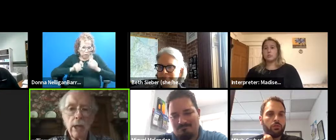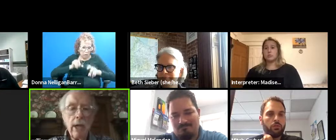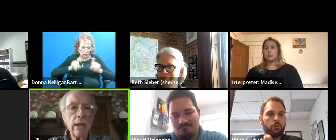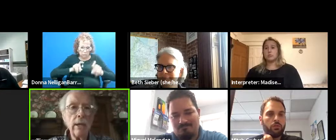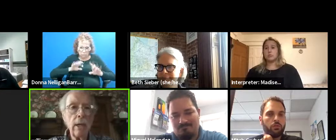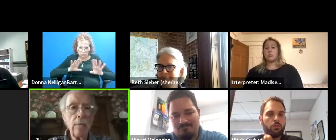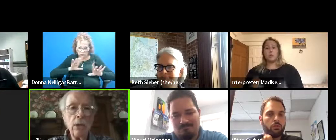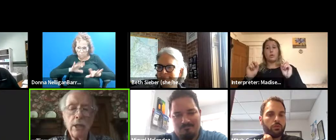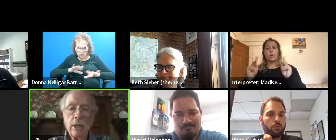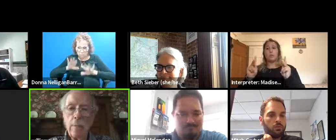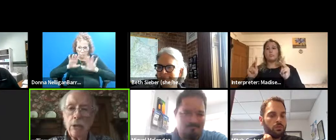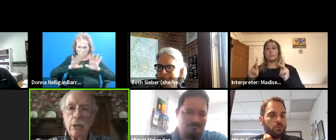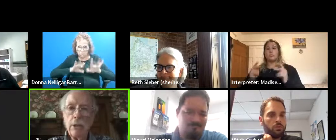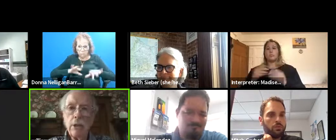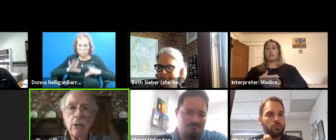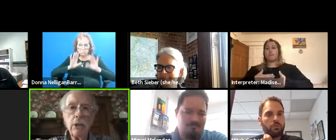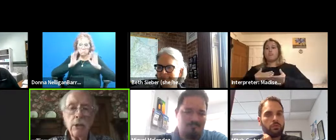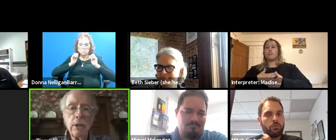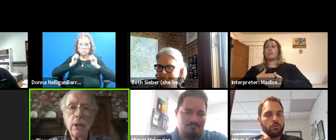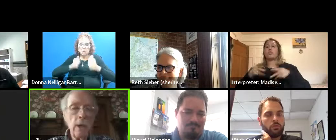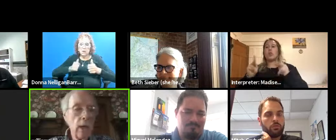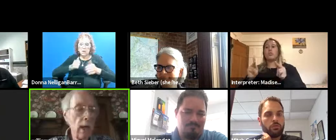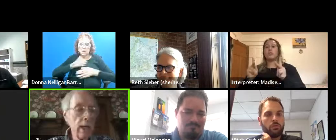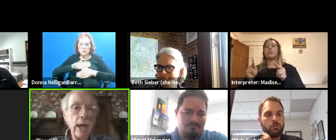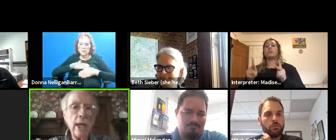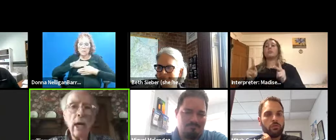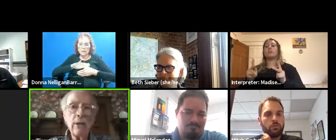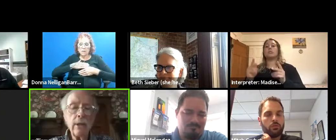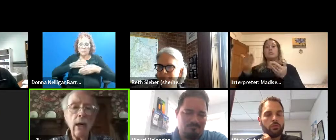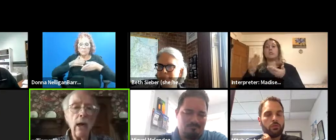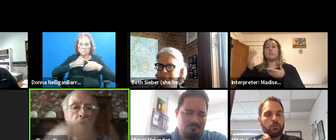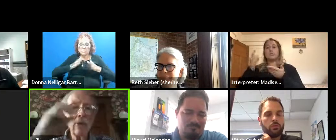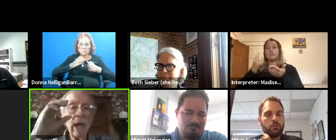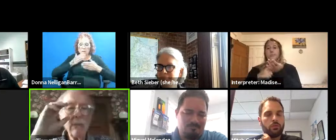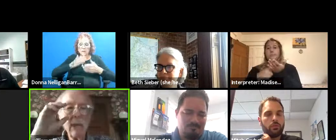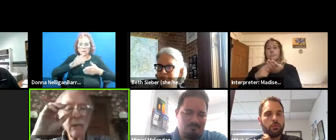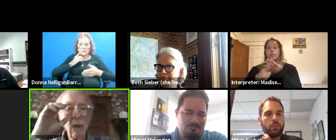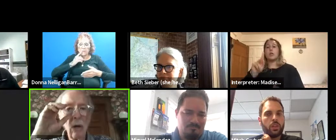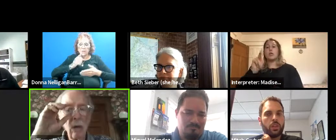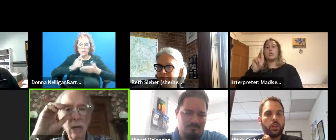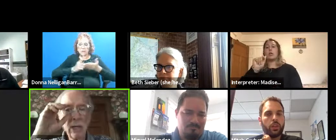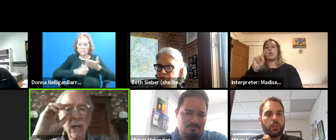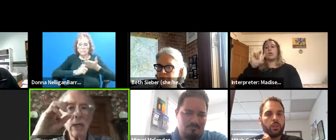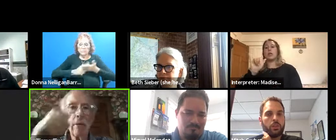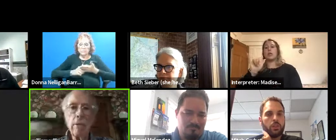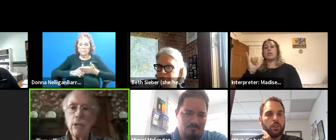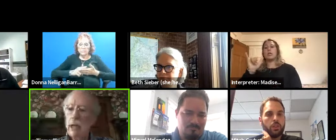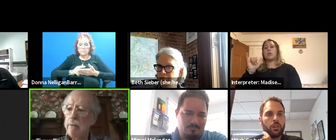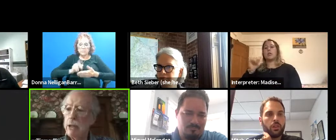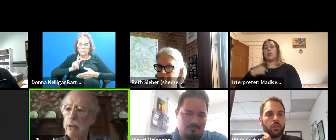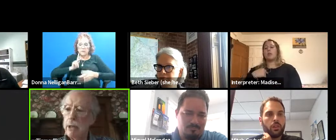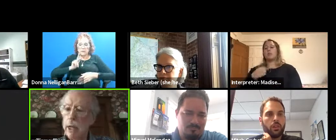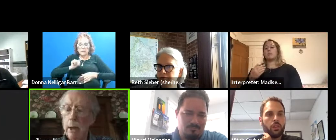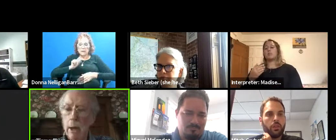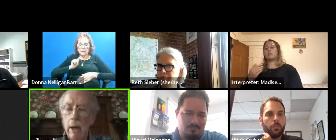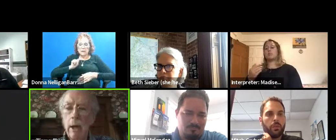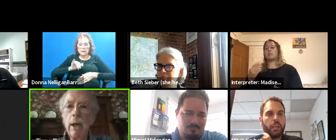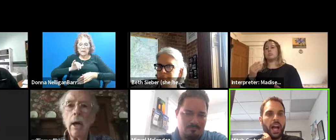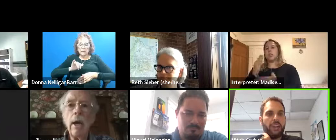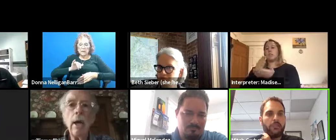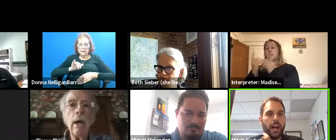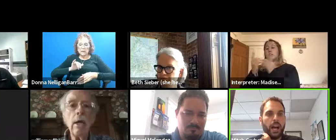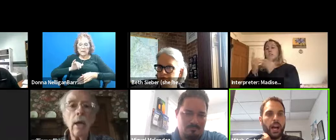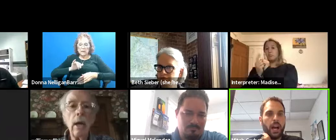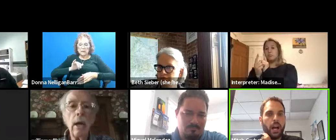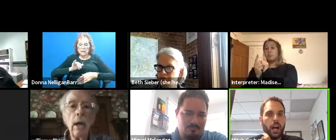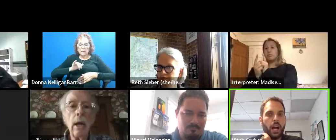Okay, well, again, I appreciate the opportunity to do this. Katie, I'll stop down tomorrow and get the agreement signed, if that's okay. That's Bill,